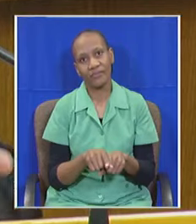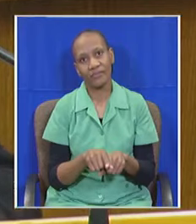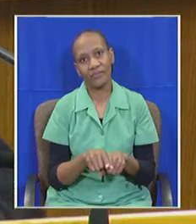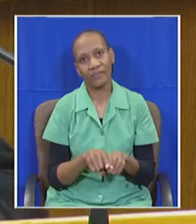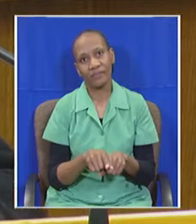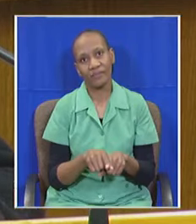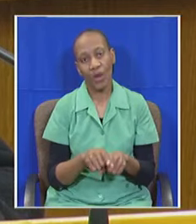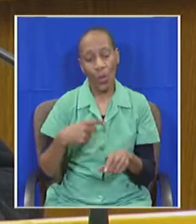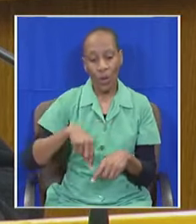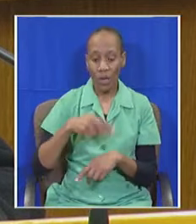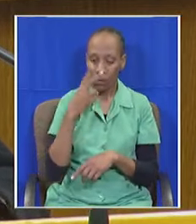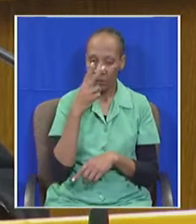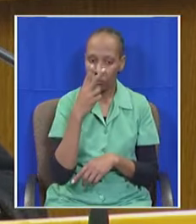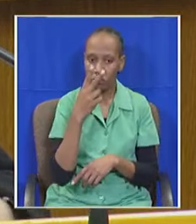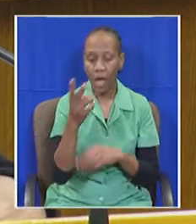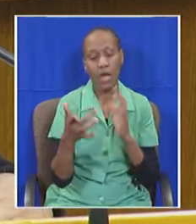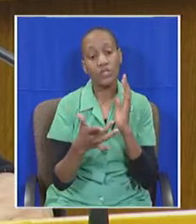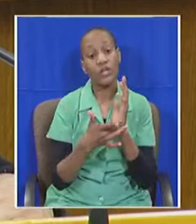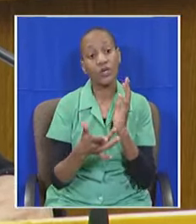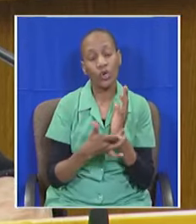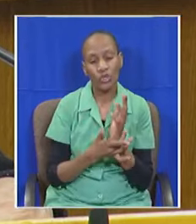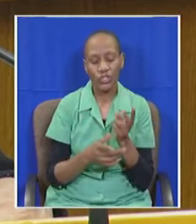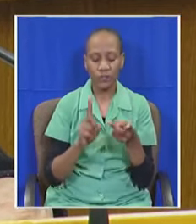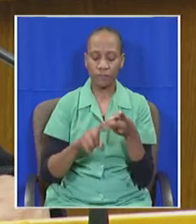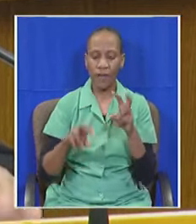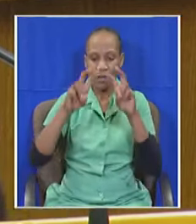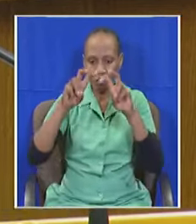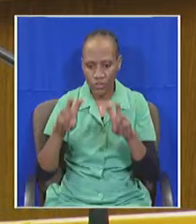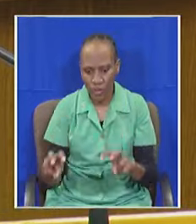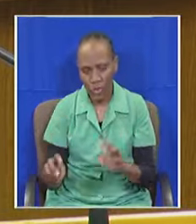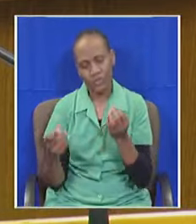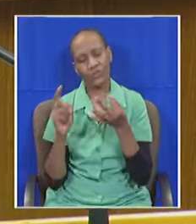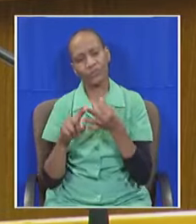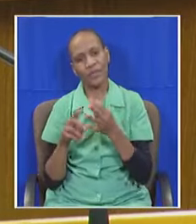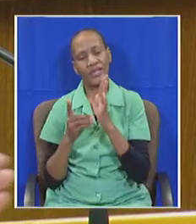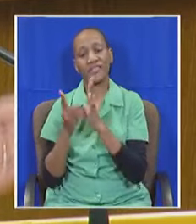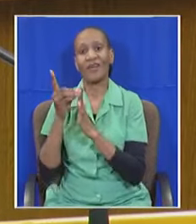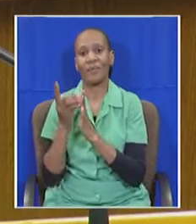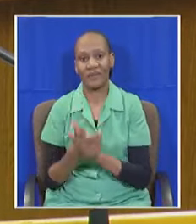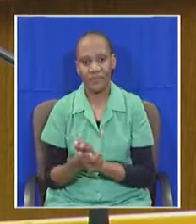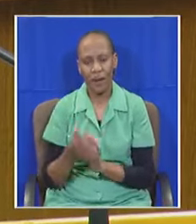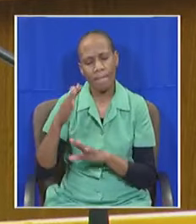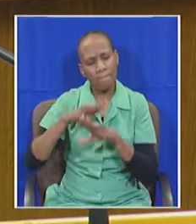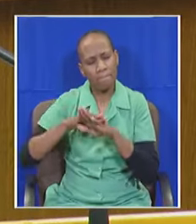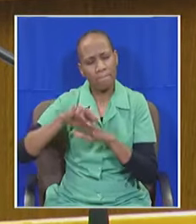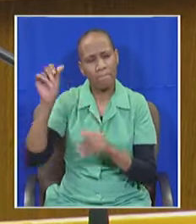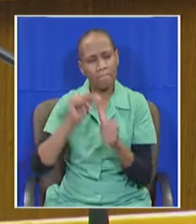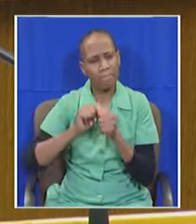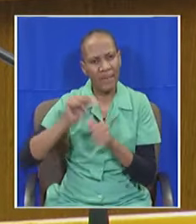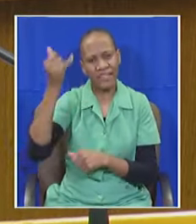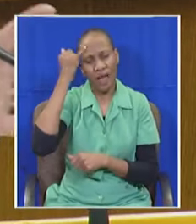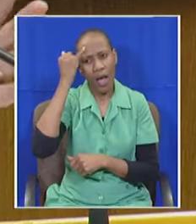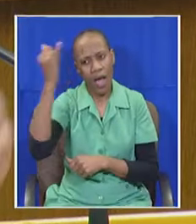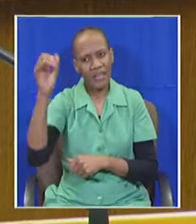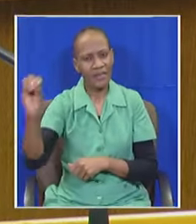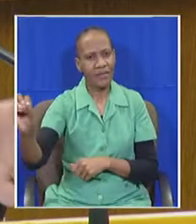towards the technology, the research and development. A great idea, a different set of